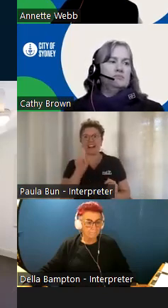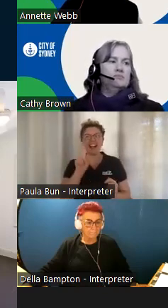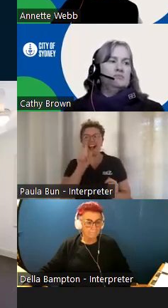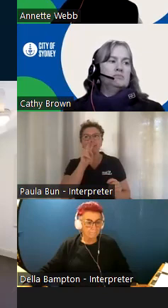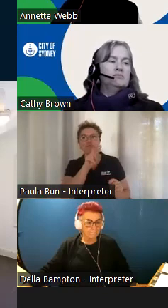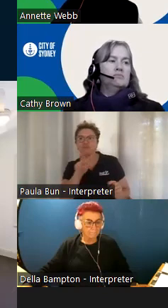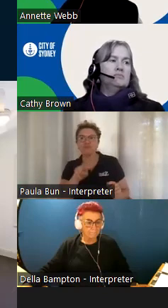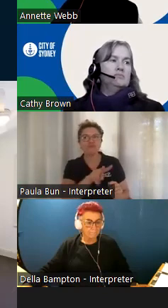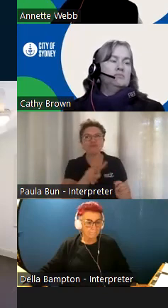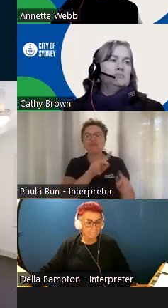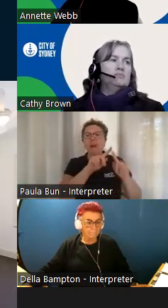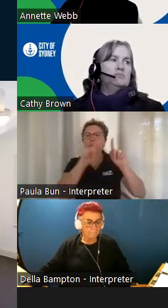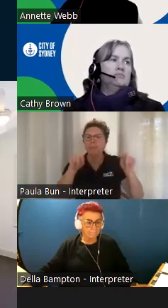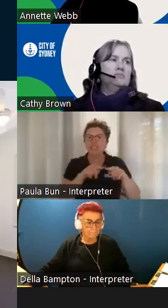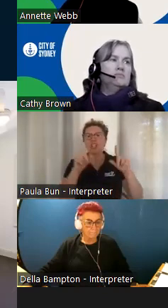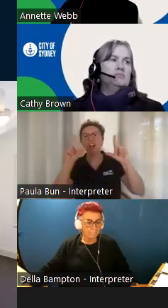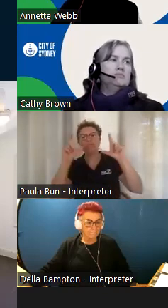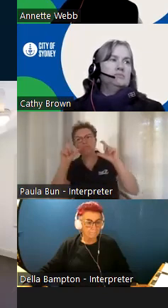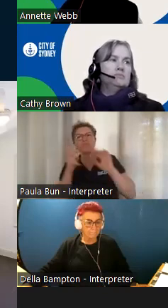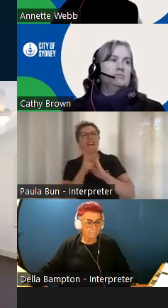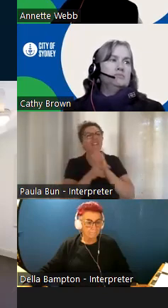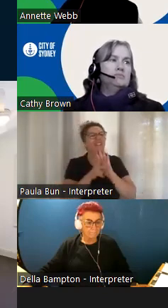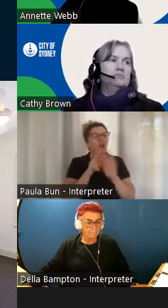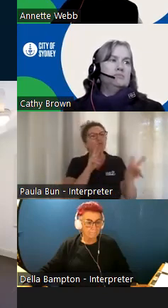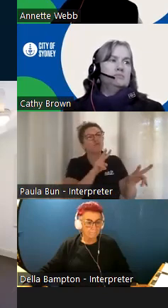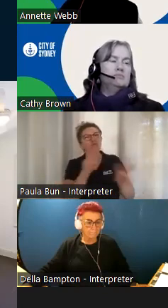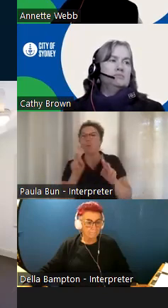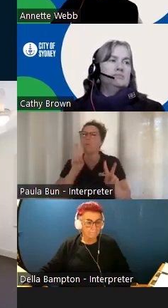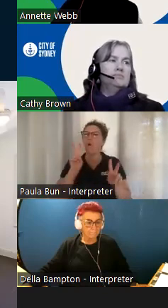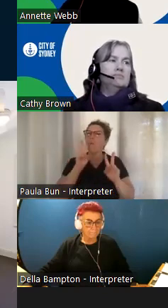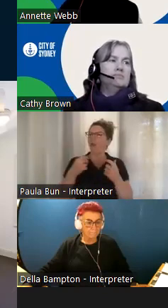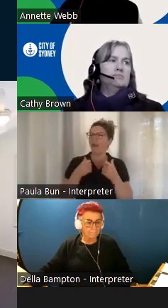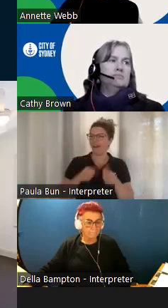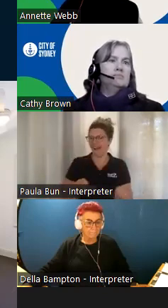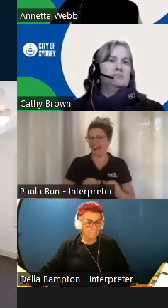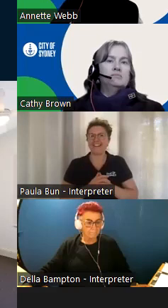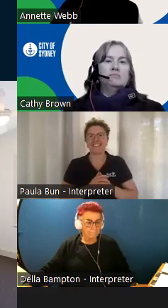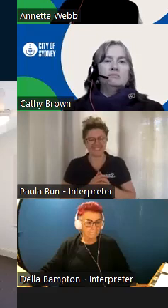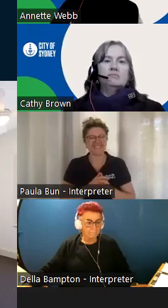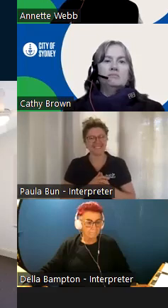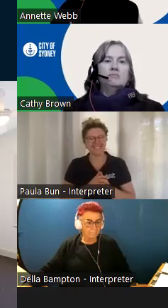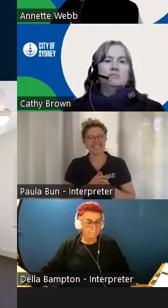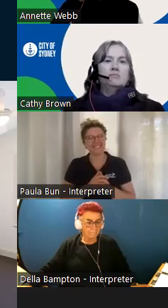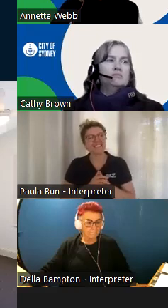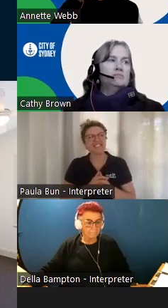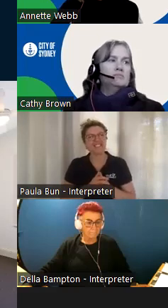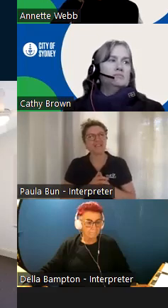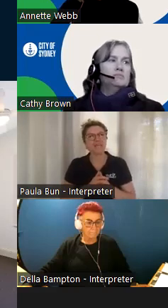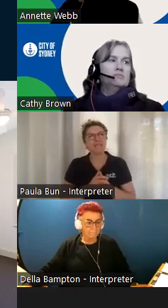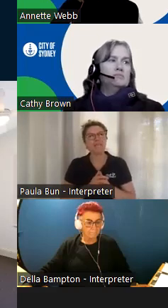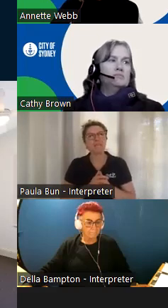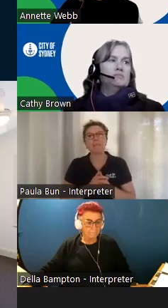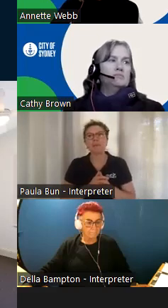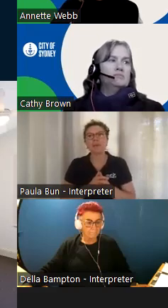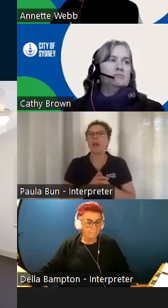some indicative images to give you a sense of the property in its current state. you must take a virtual tour of the